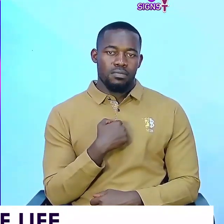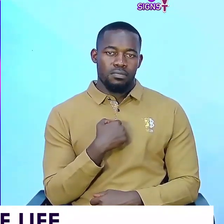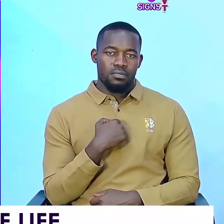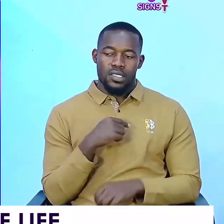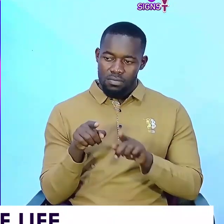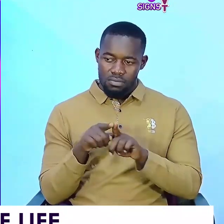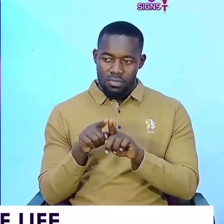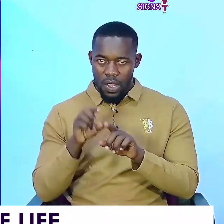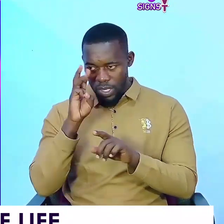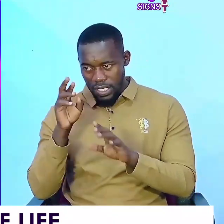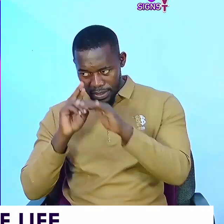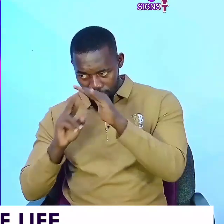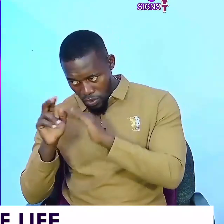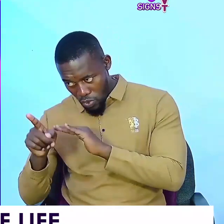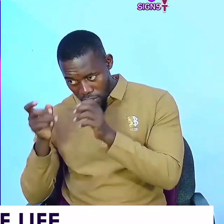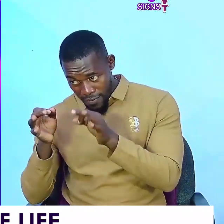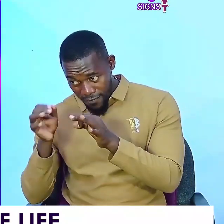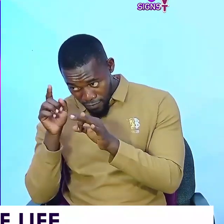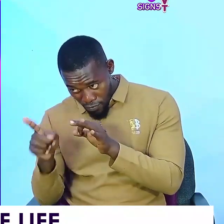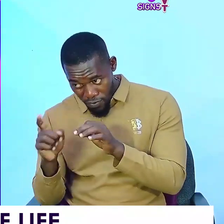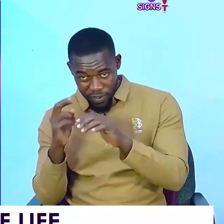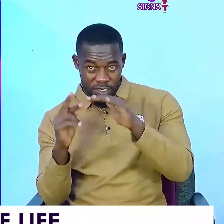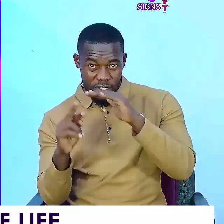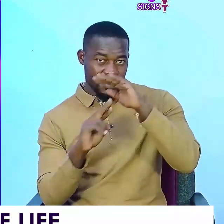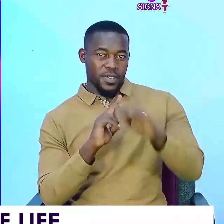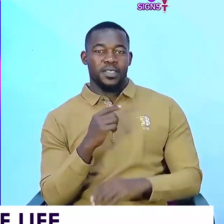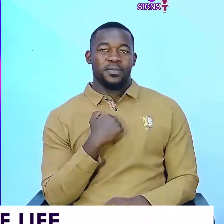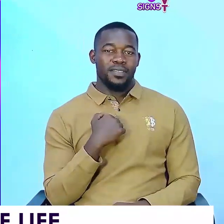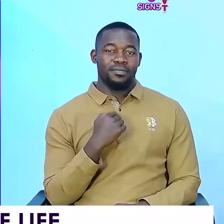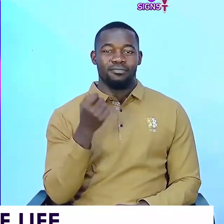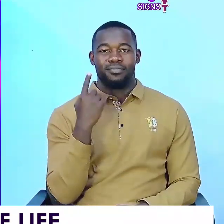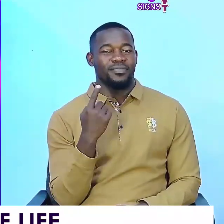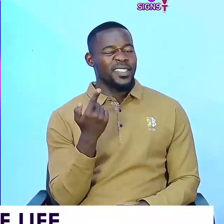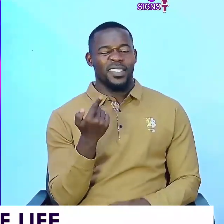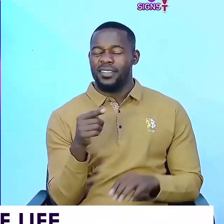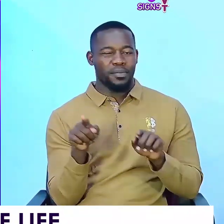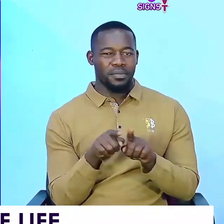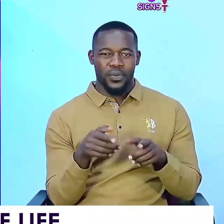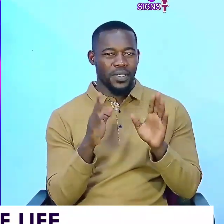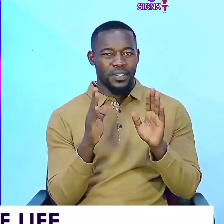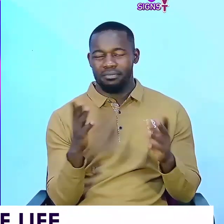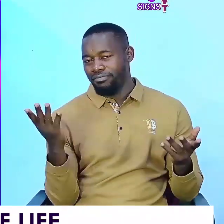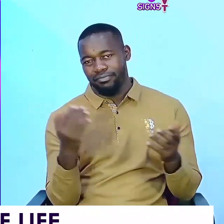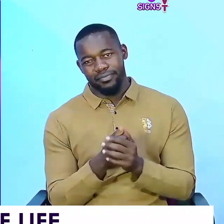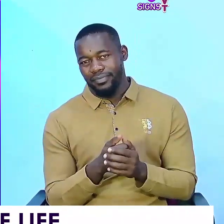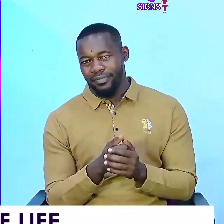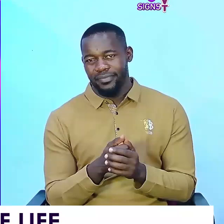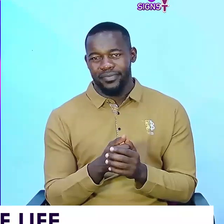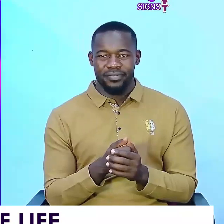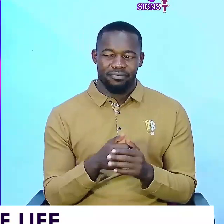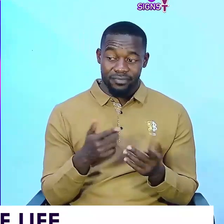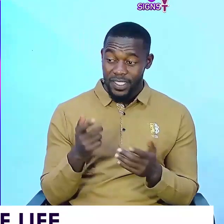respect. I think it's still the same old saying of garbage in, garbage out. You throw roses, you receive roses